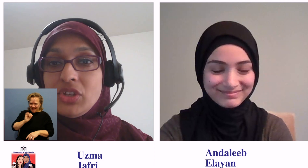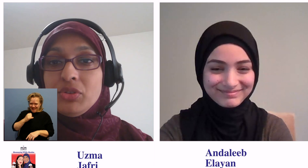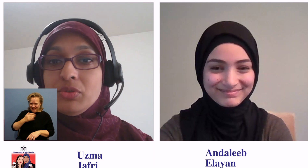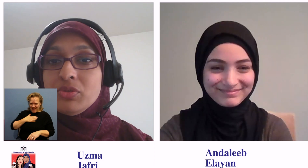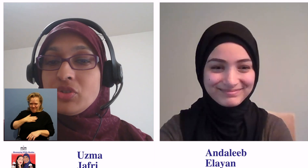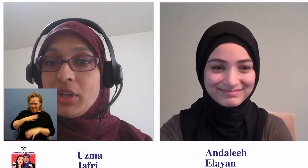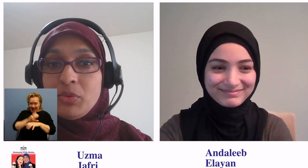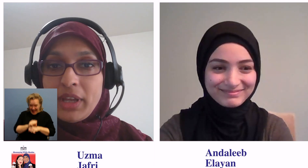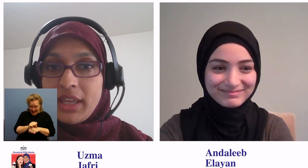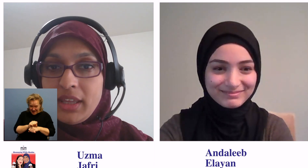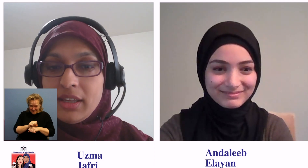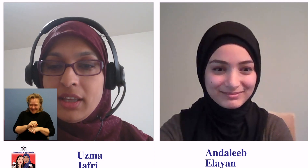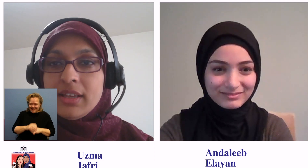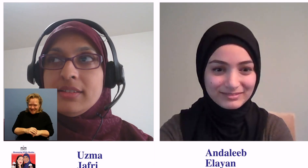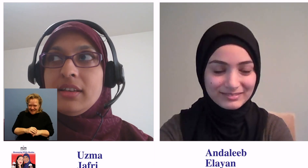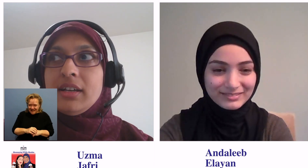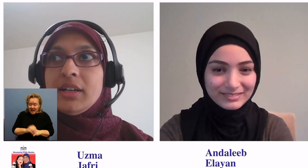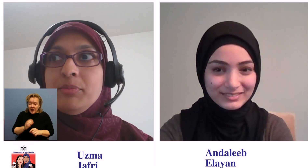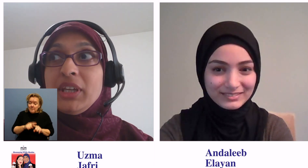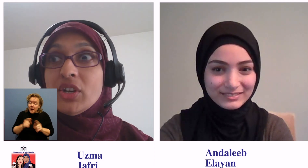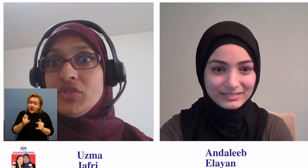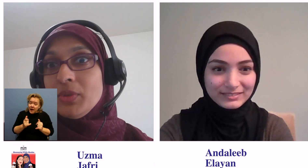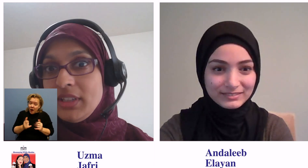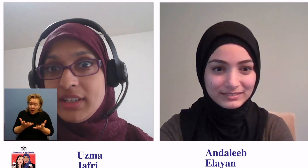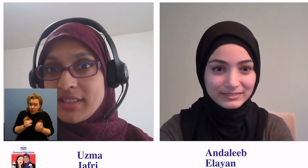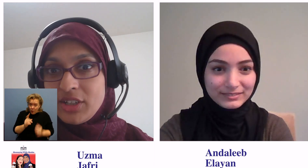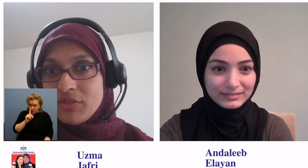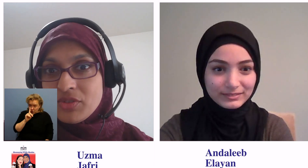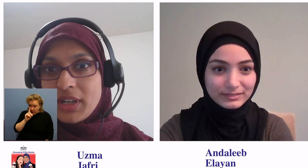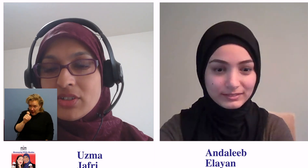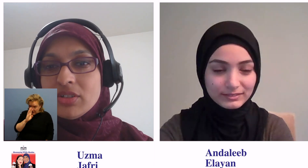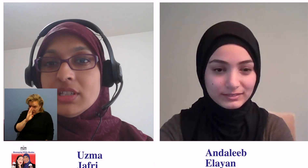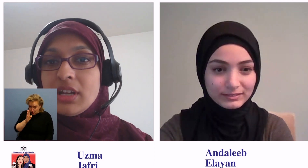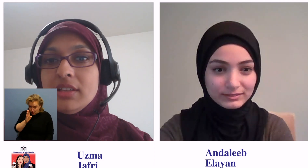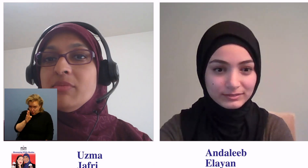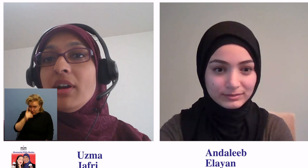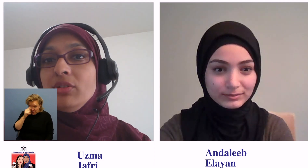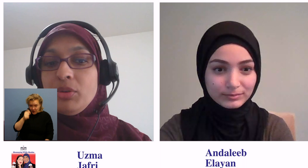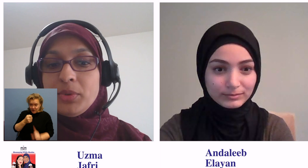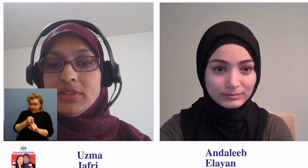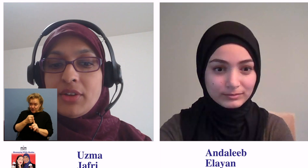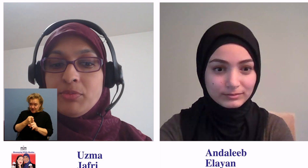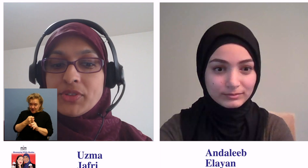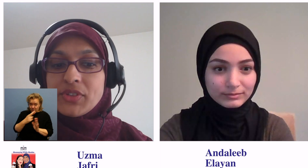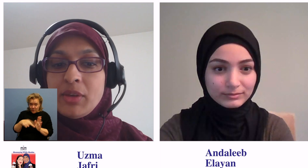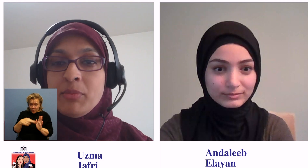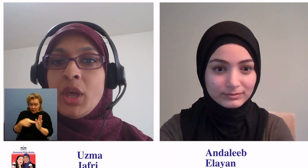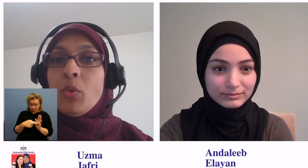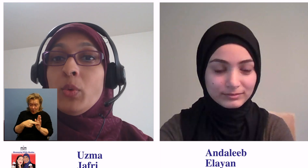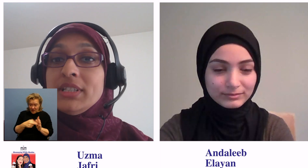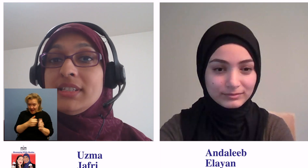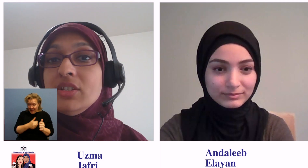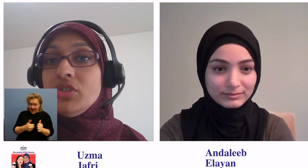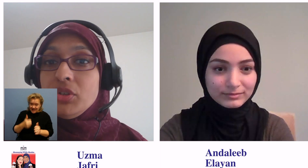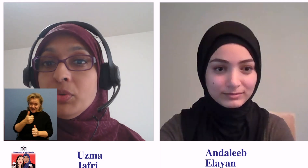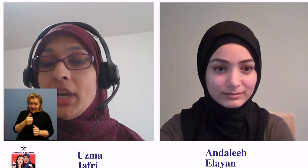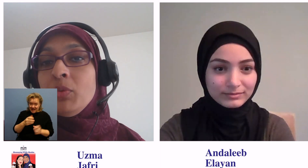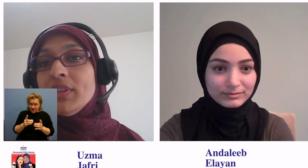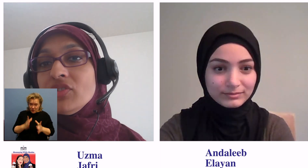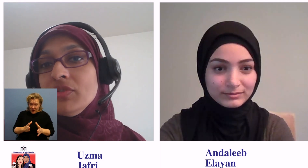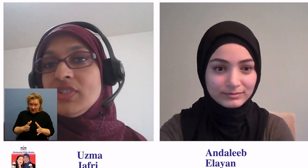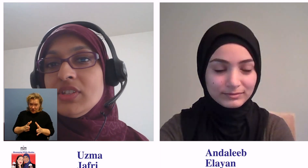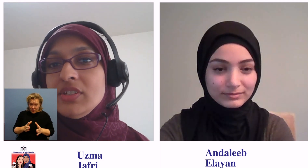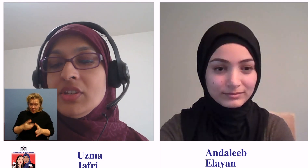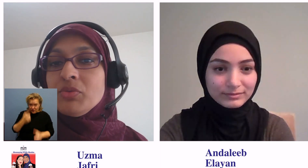going to ask you straight away, um, because you are the executive director to tell us about Global Deaf Muslim, what does it do